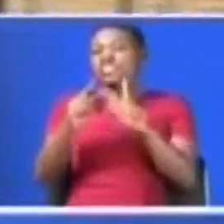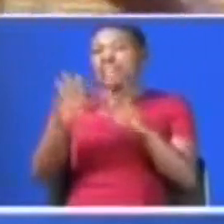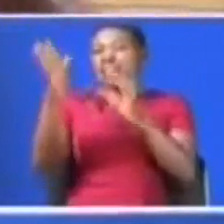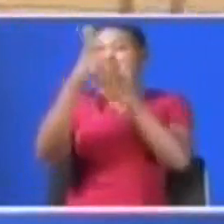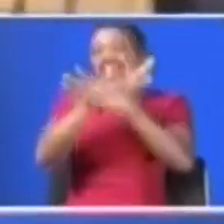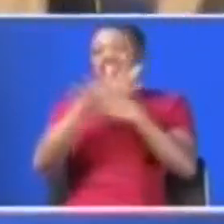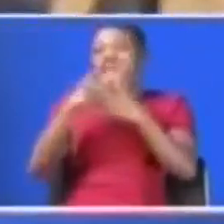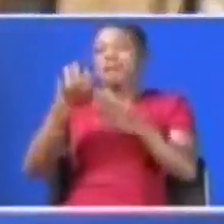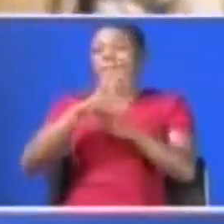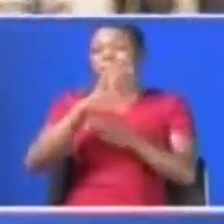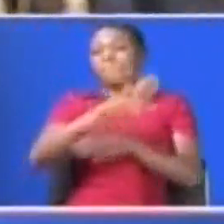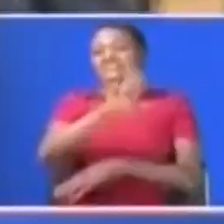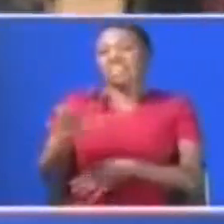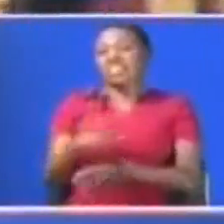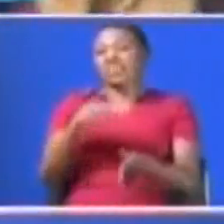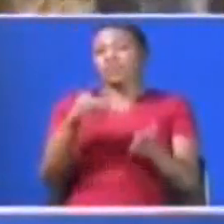should be paid a basic of